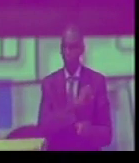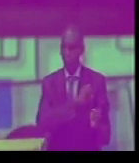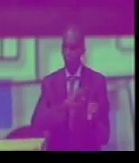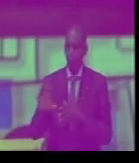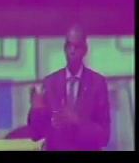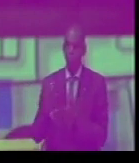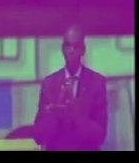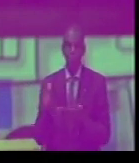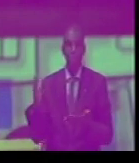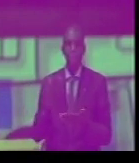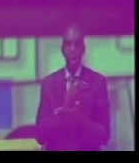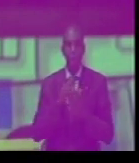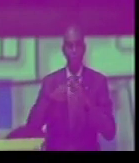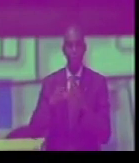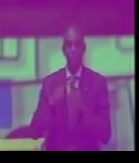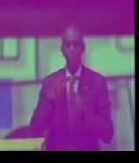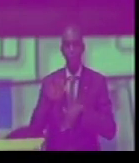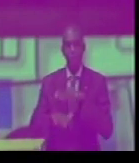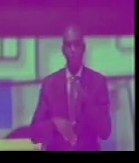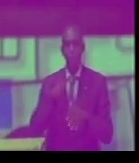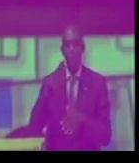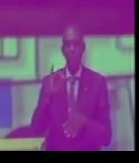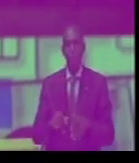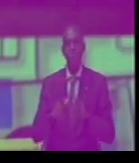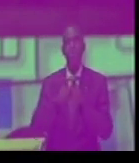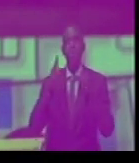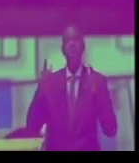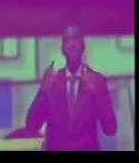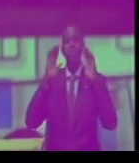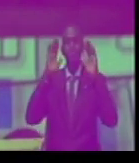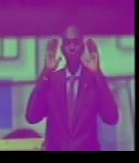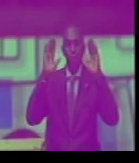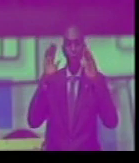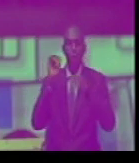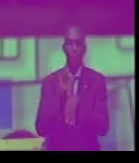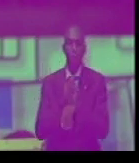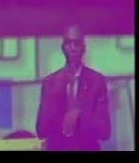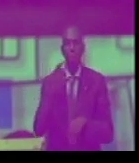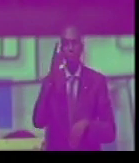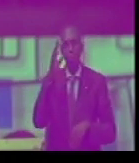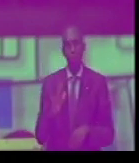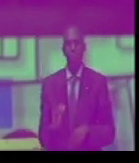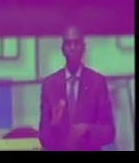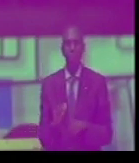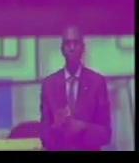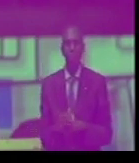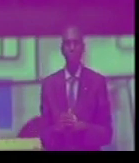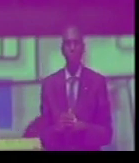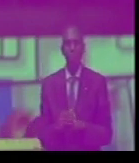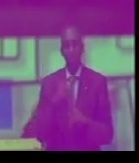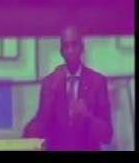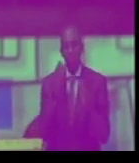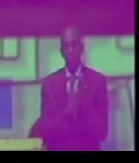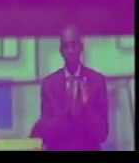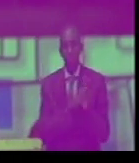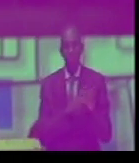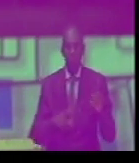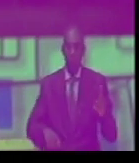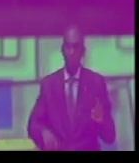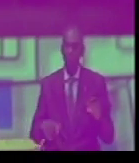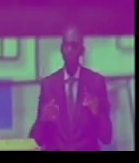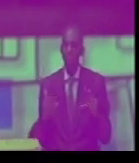away and began to walk by the miraculous power of God. Online, praise the